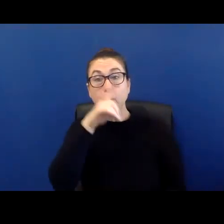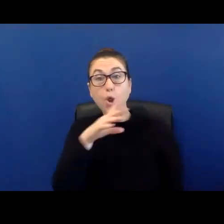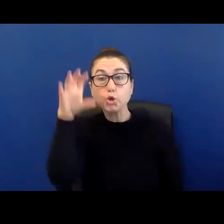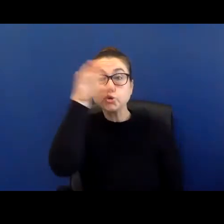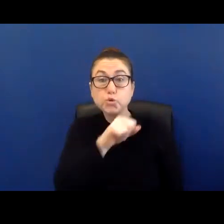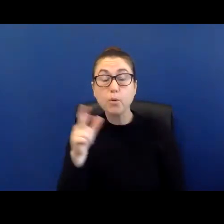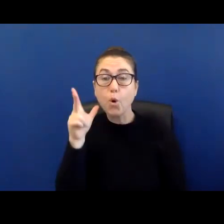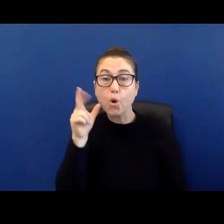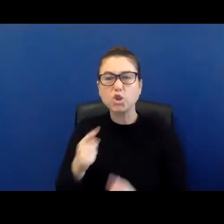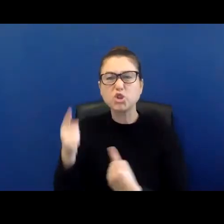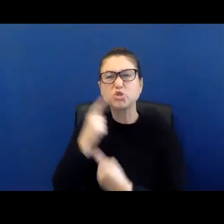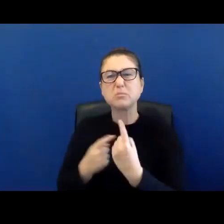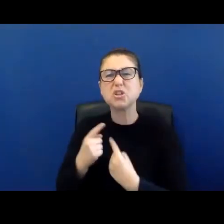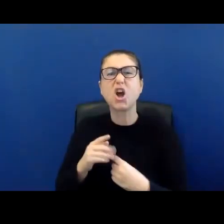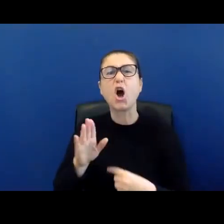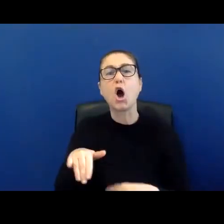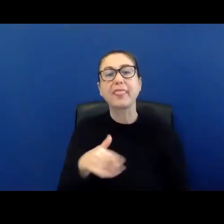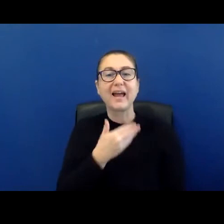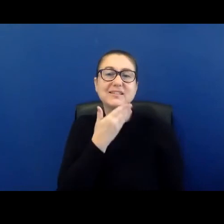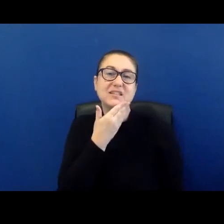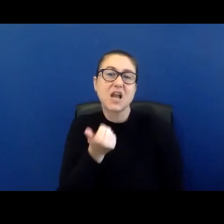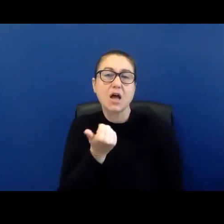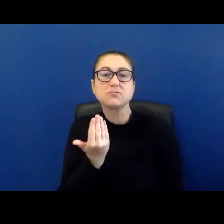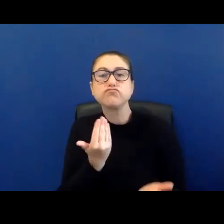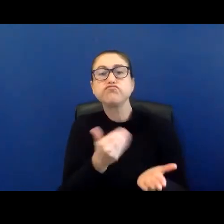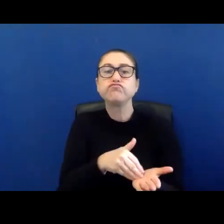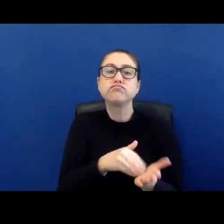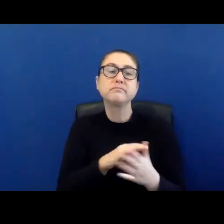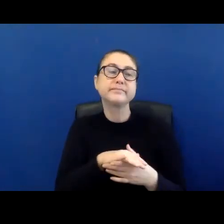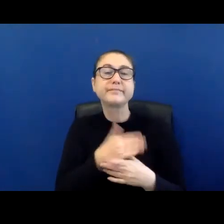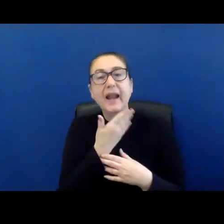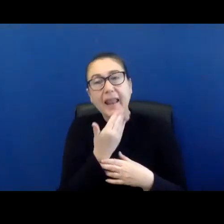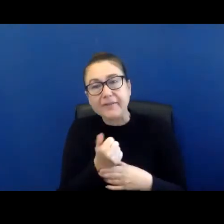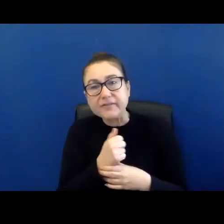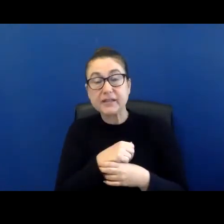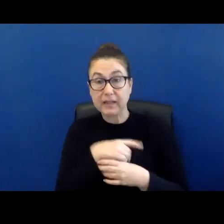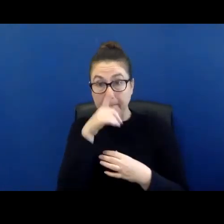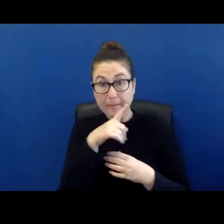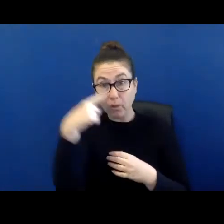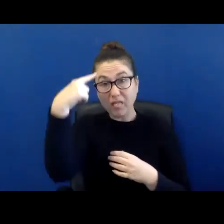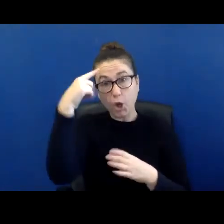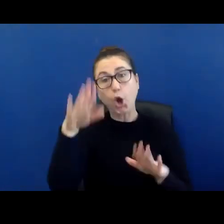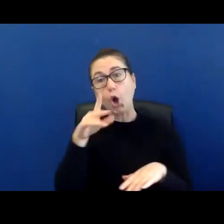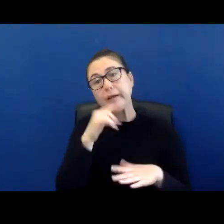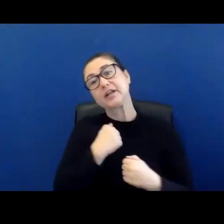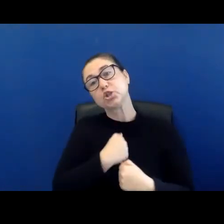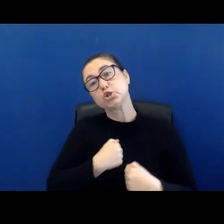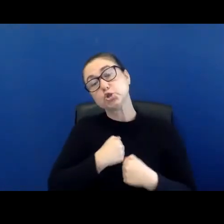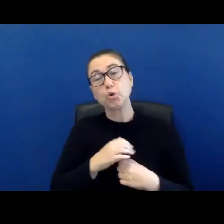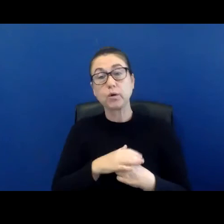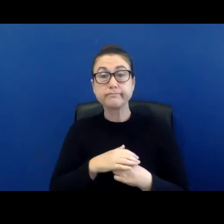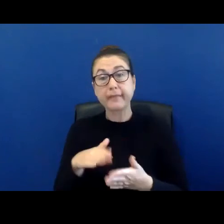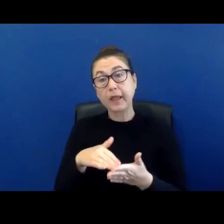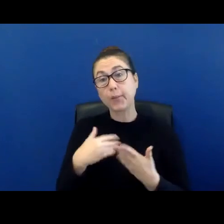description, you know, it's just something nice to have. It's a lovely sort of thing that people can enjoy. It helps them